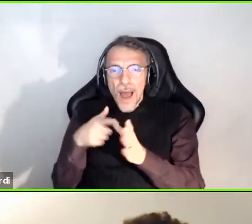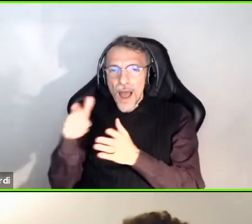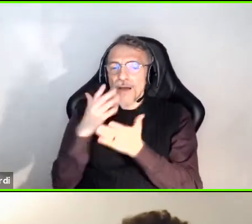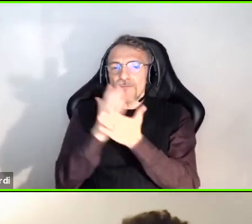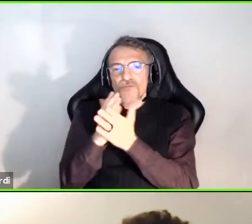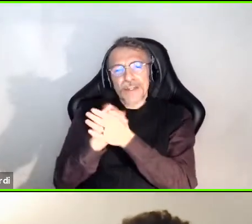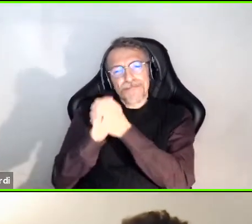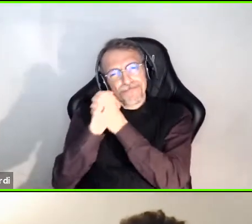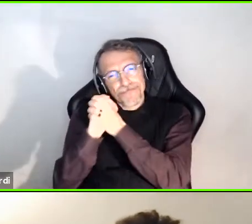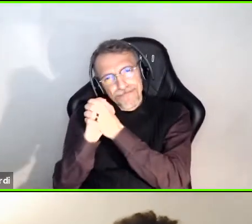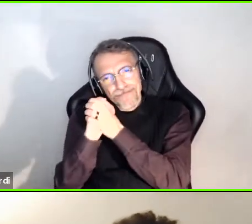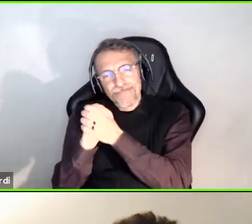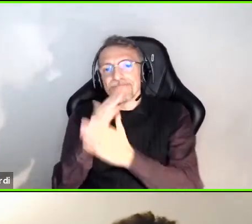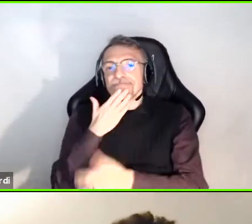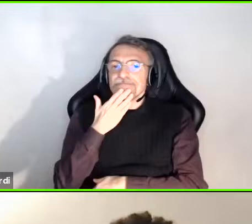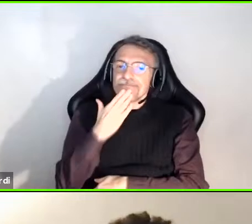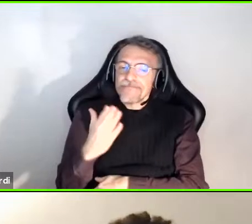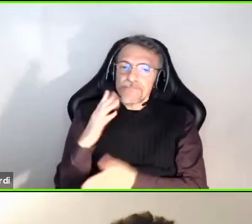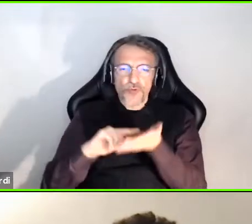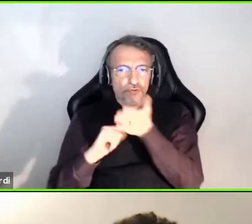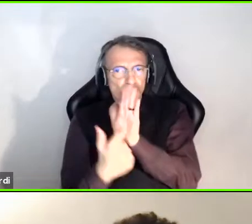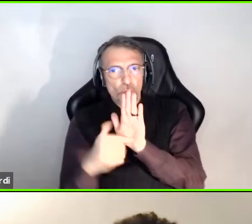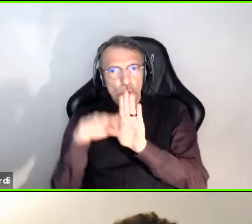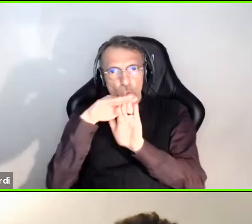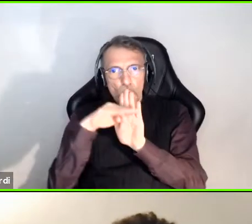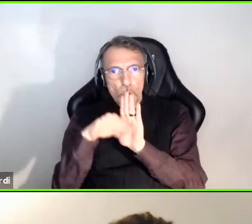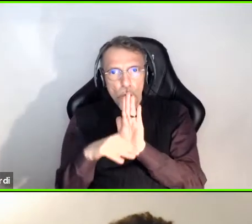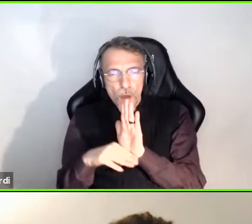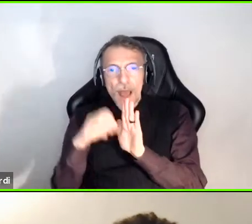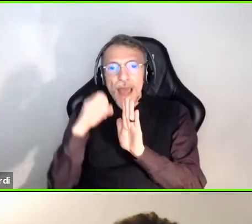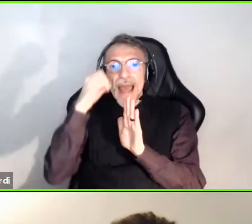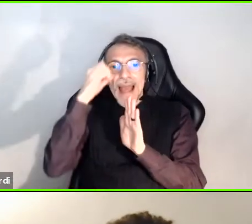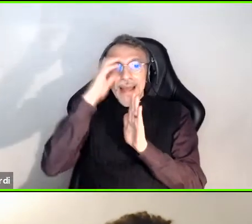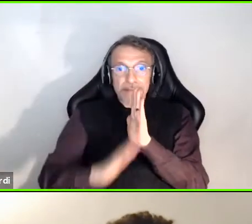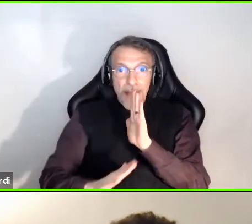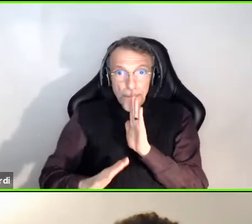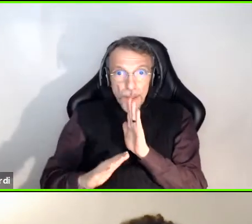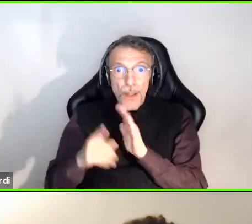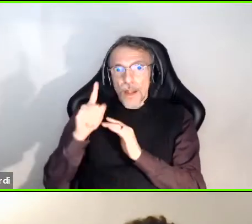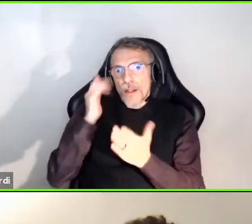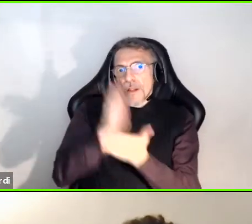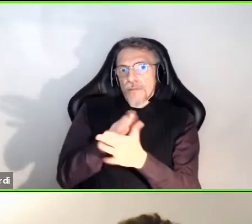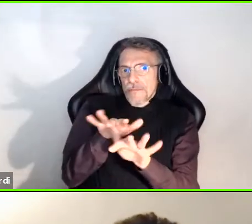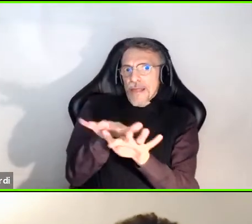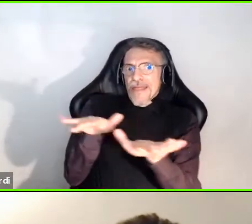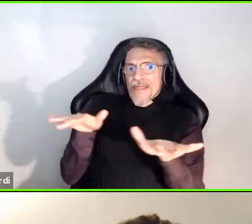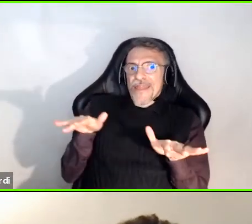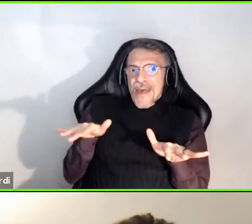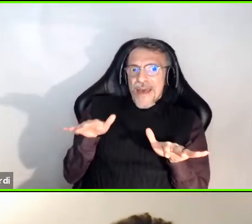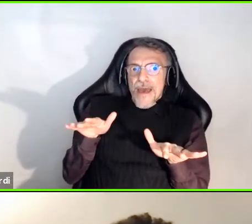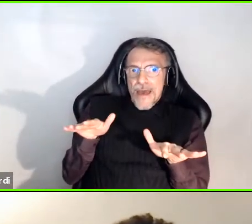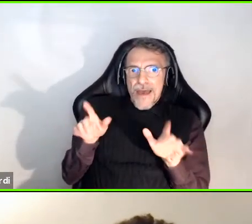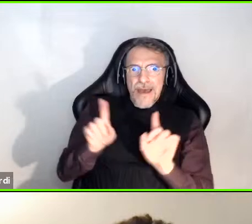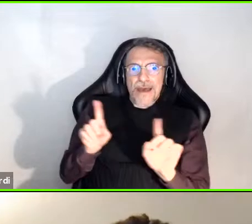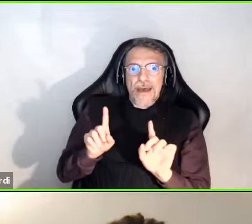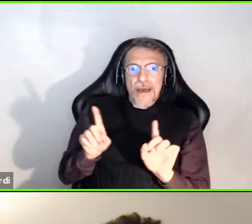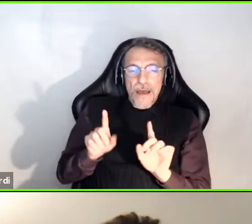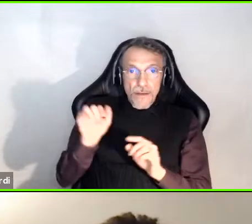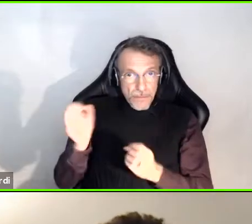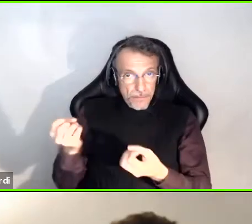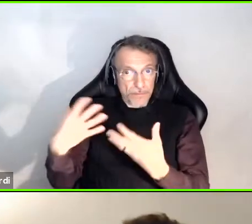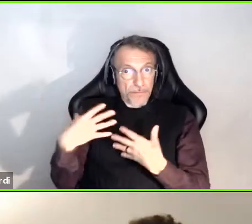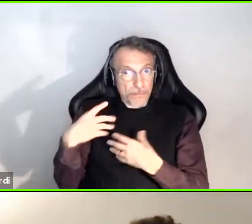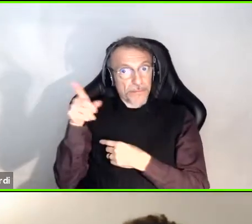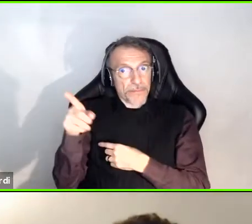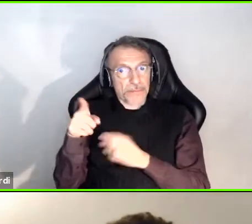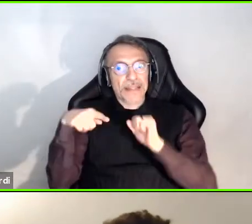grateful because you showcased examples and gave experiences of the realities on the ground. And what you're saying, what I got from you is, you know,